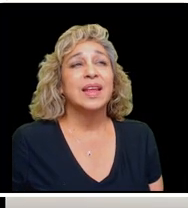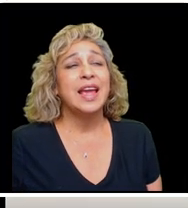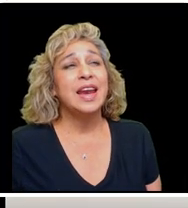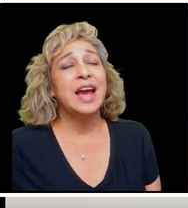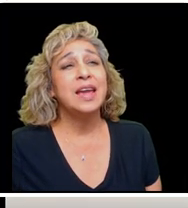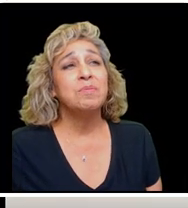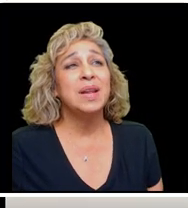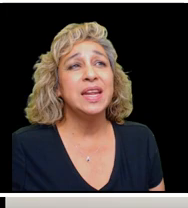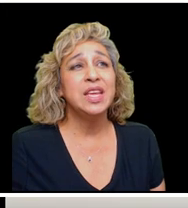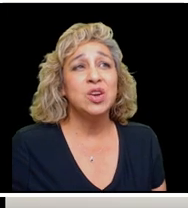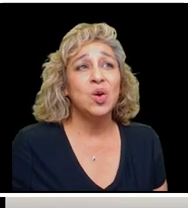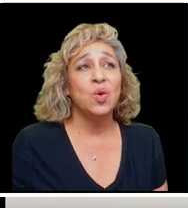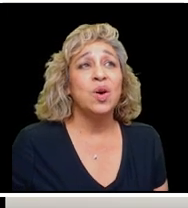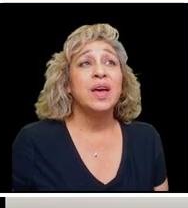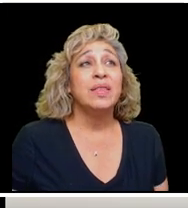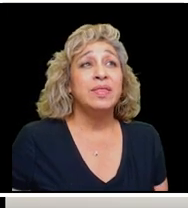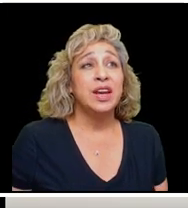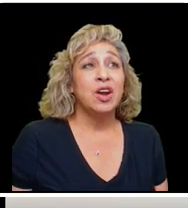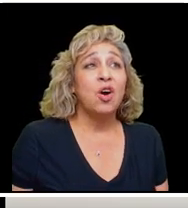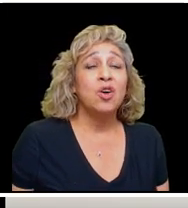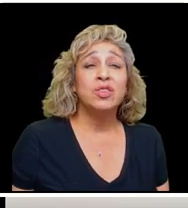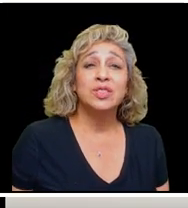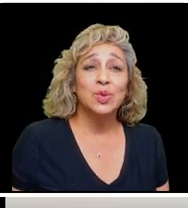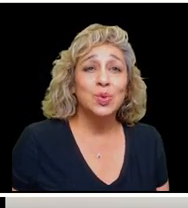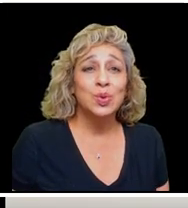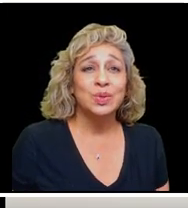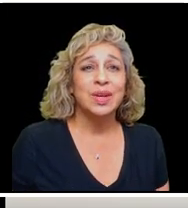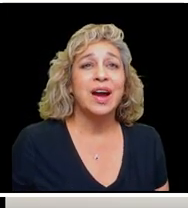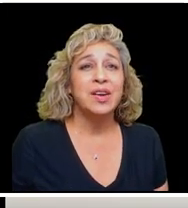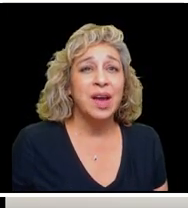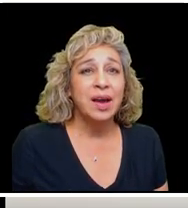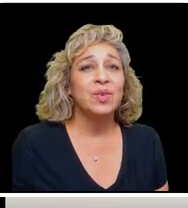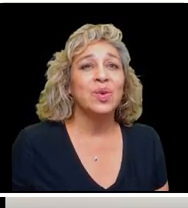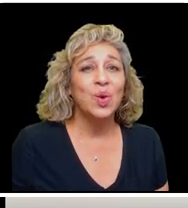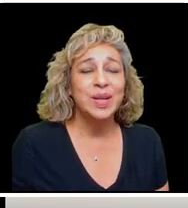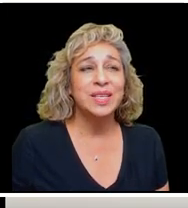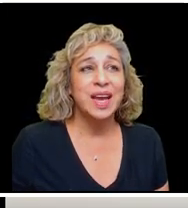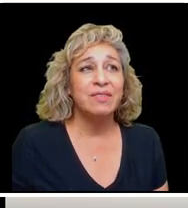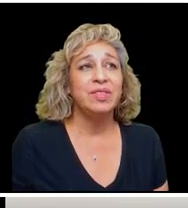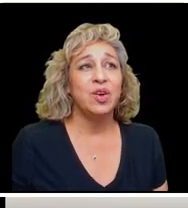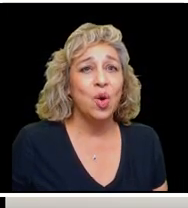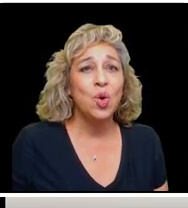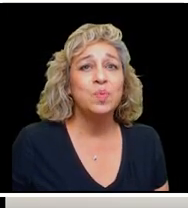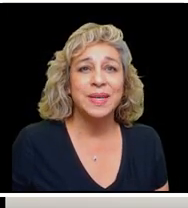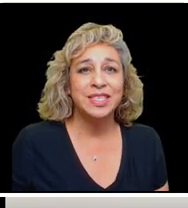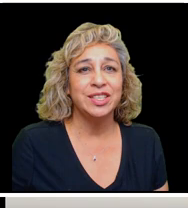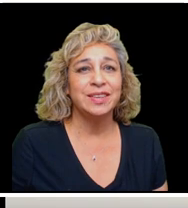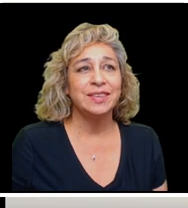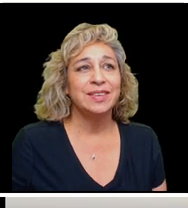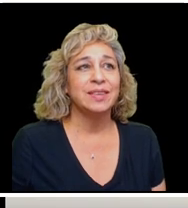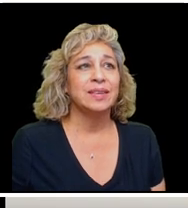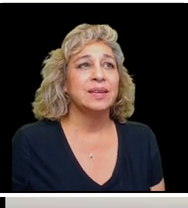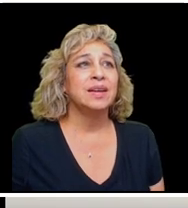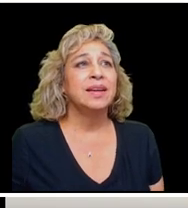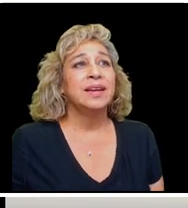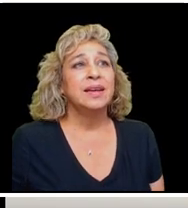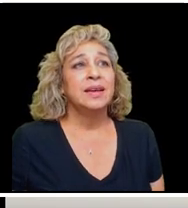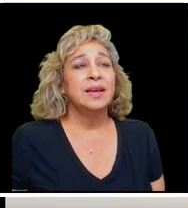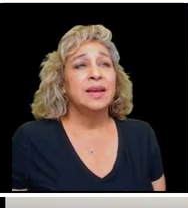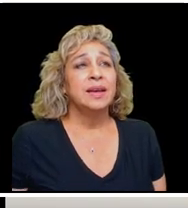and I am letting you know that all the schools are now going to have their own budget